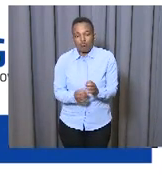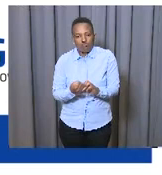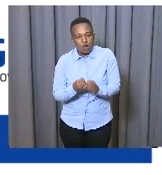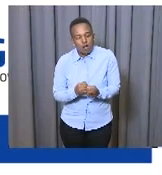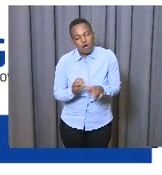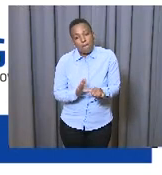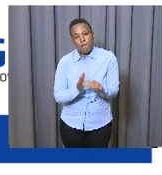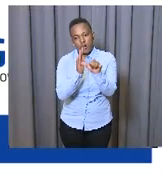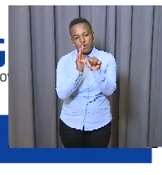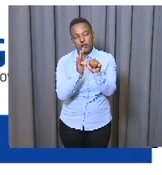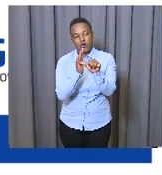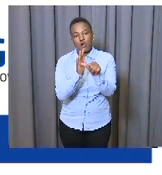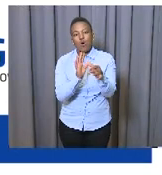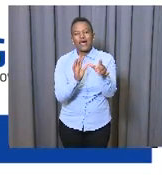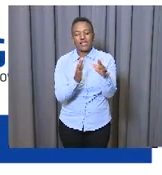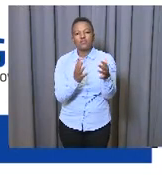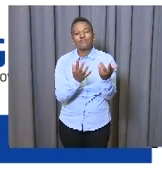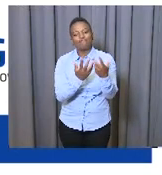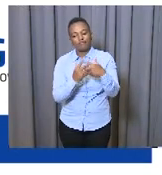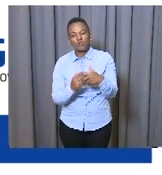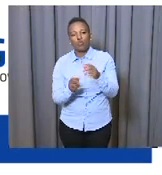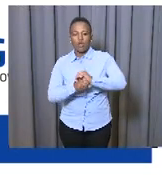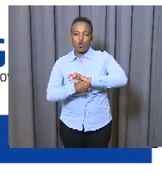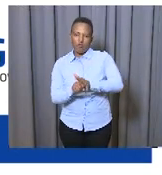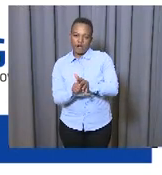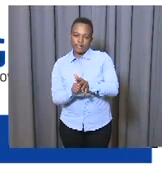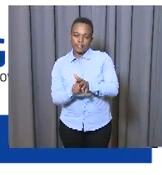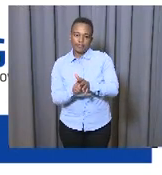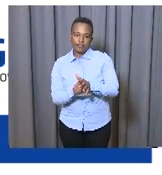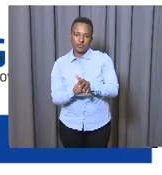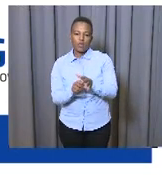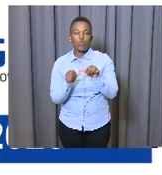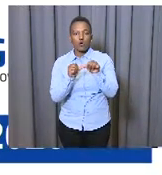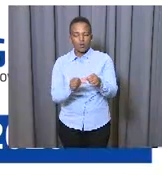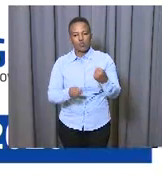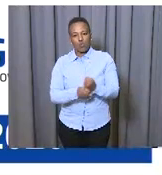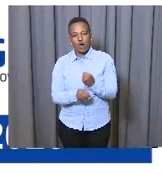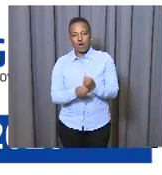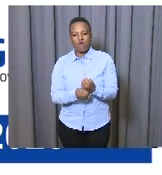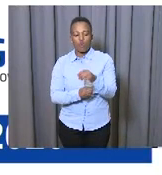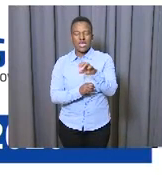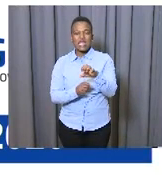intervention related to COVID. We are continuing to do work on the e-voucher.